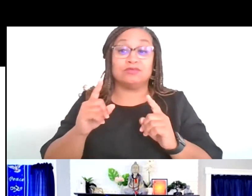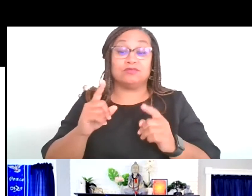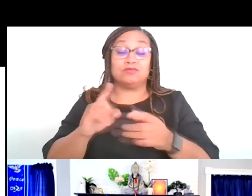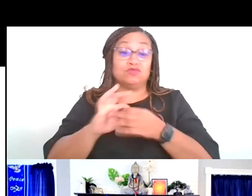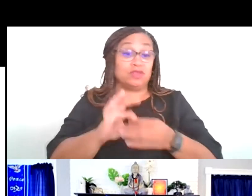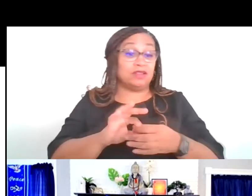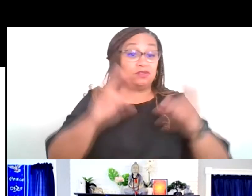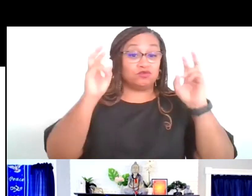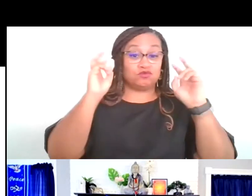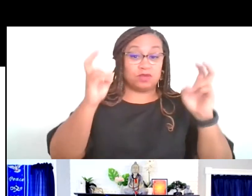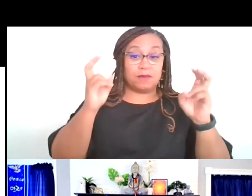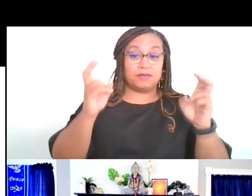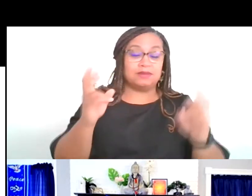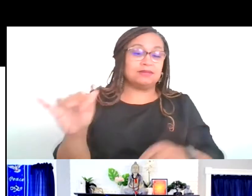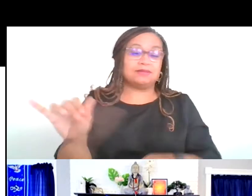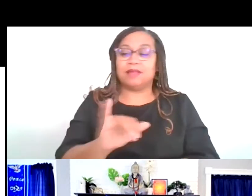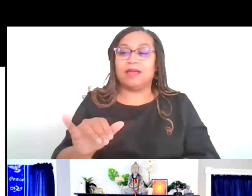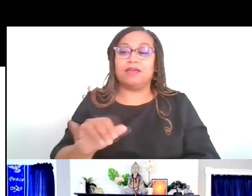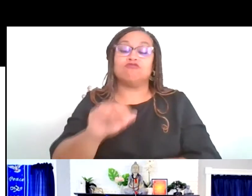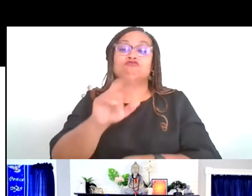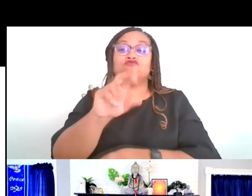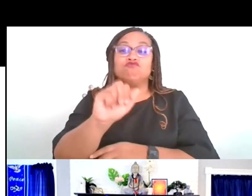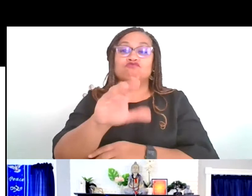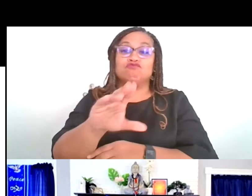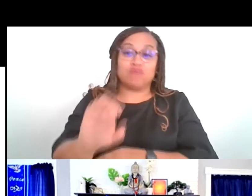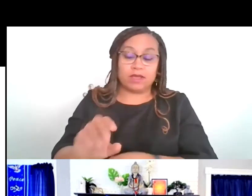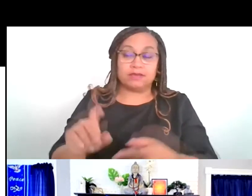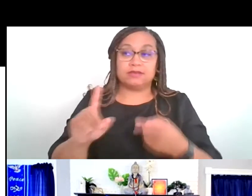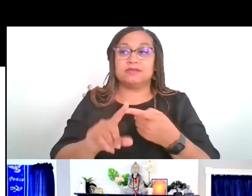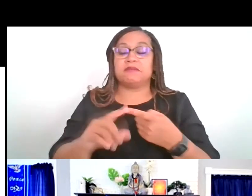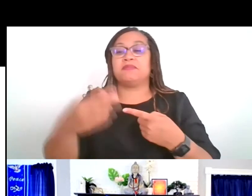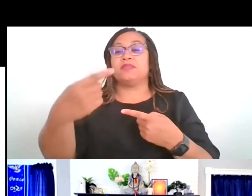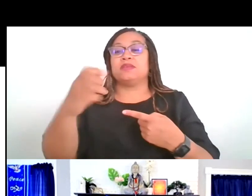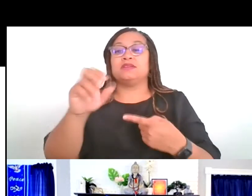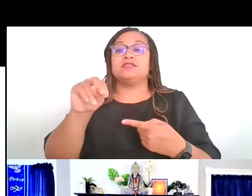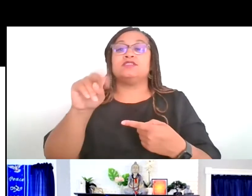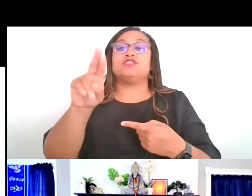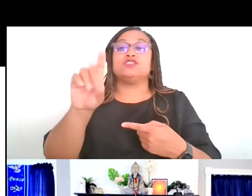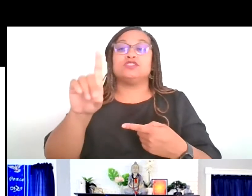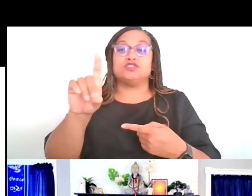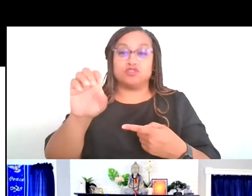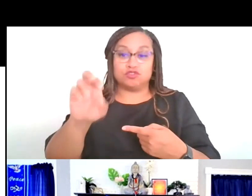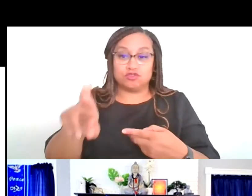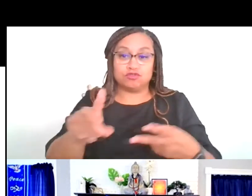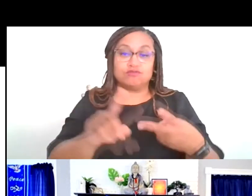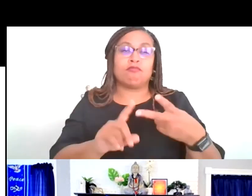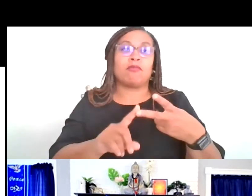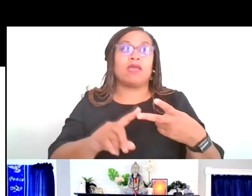race, gender, and being LGBTQ.